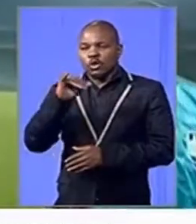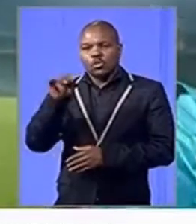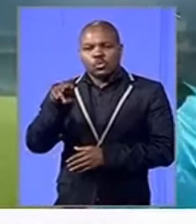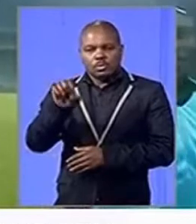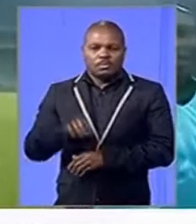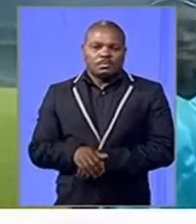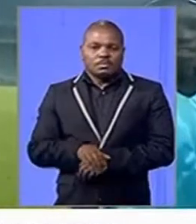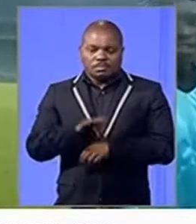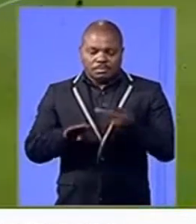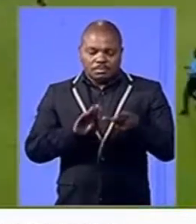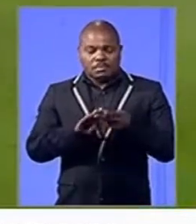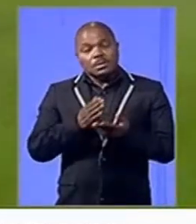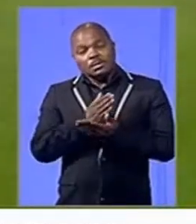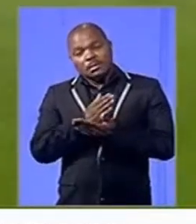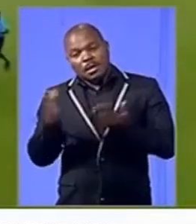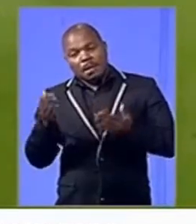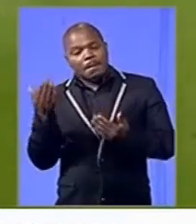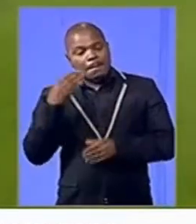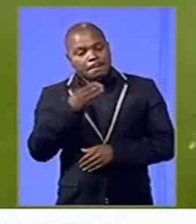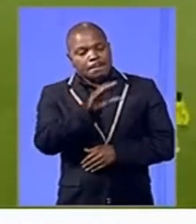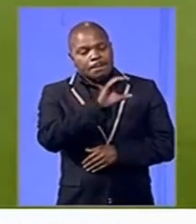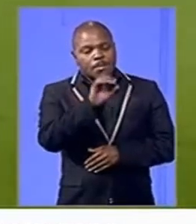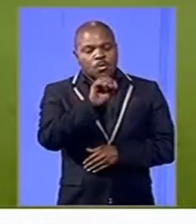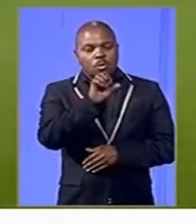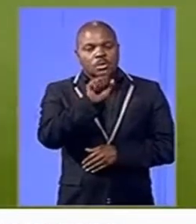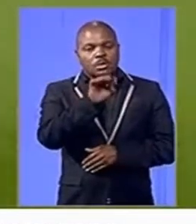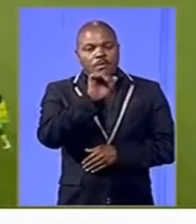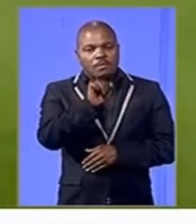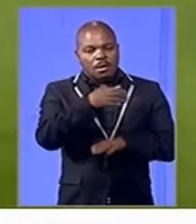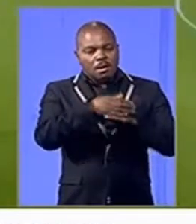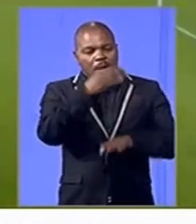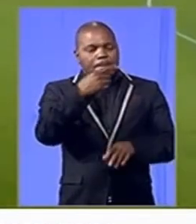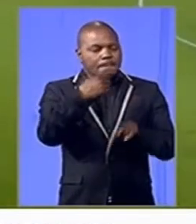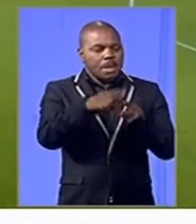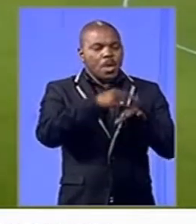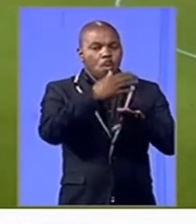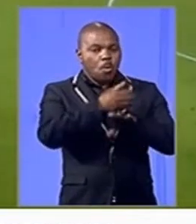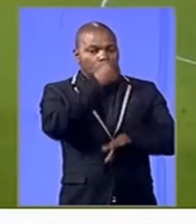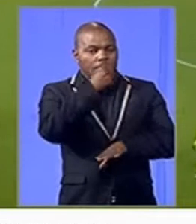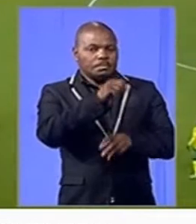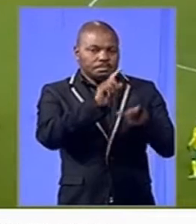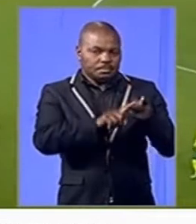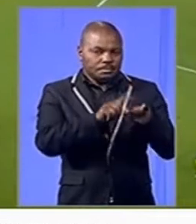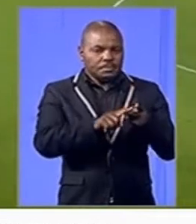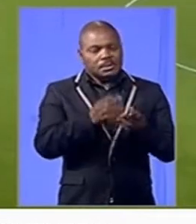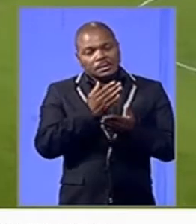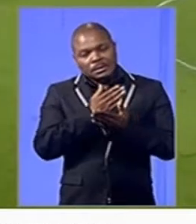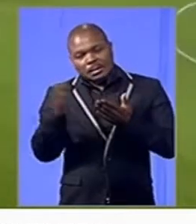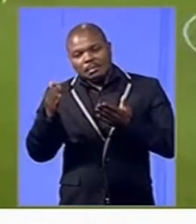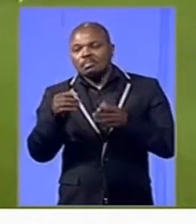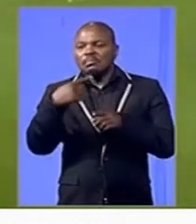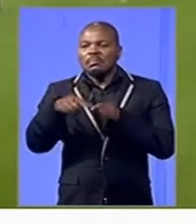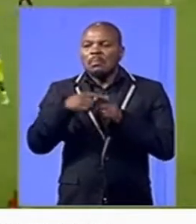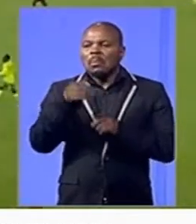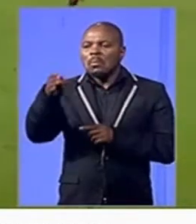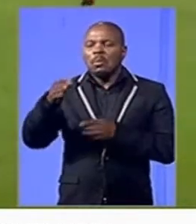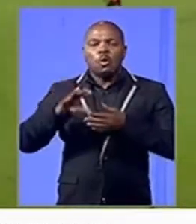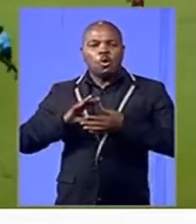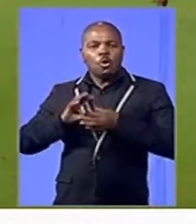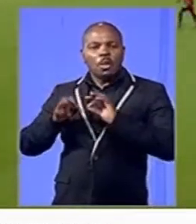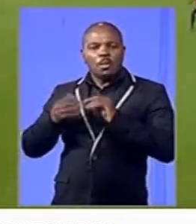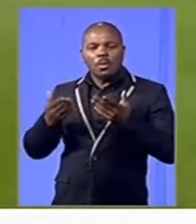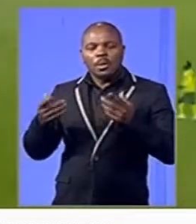a nago le mengwaga e 19 o tsene moshomong morago ga gore bafana ba palelwe ke go qualifyela